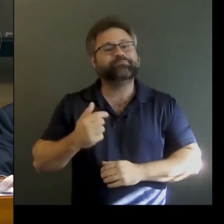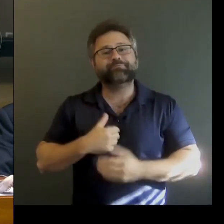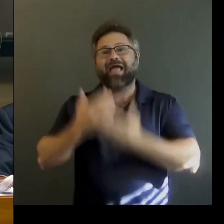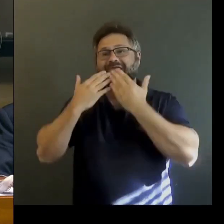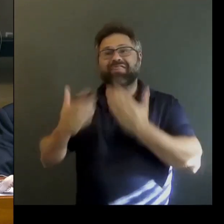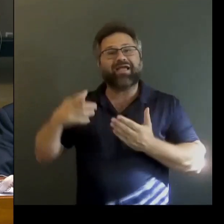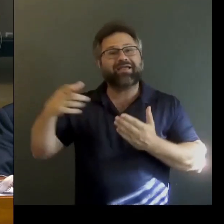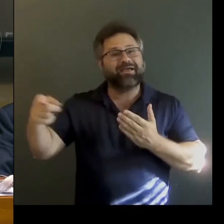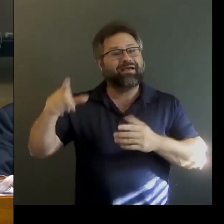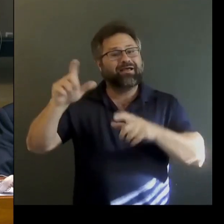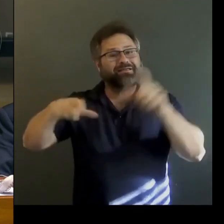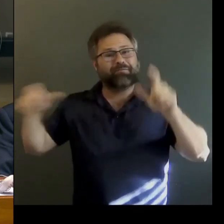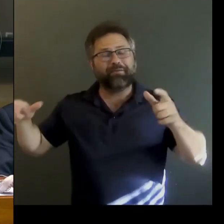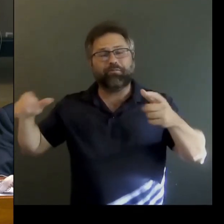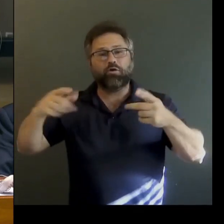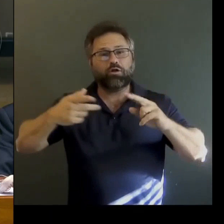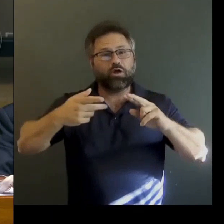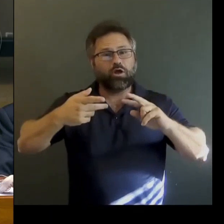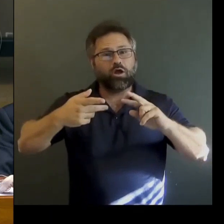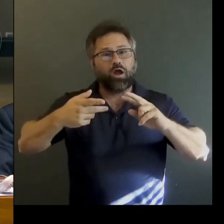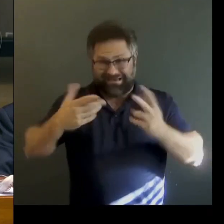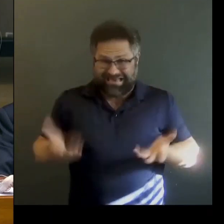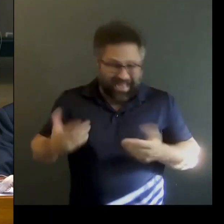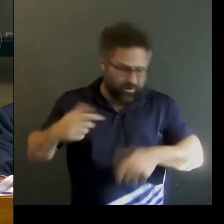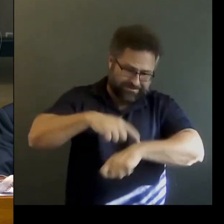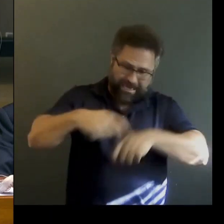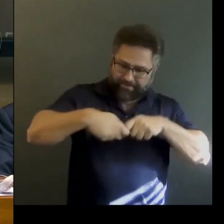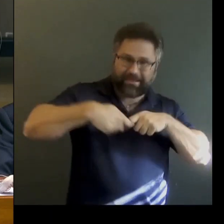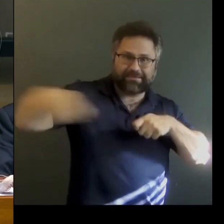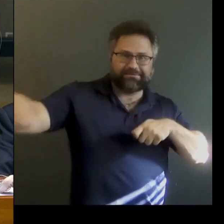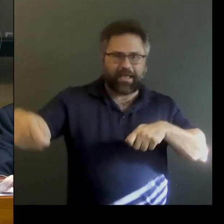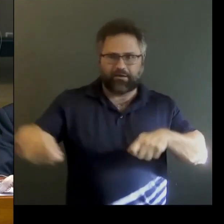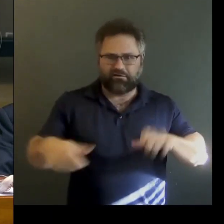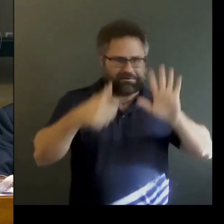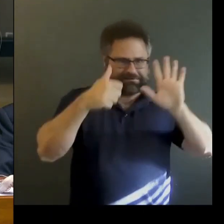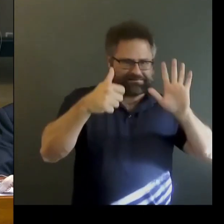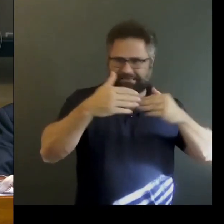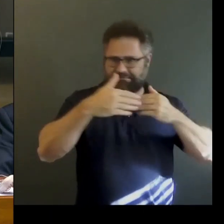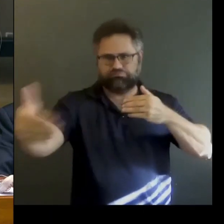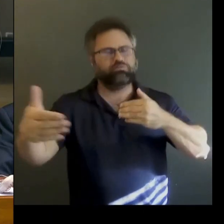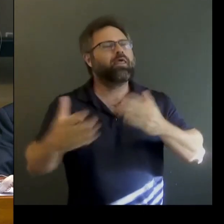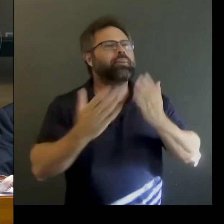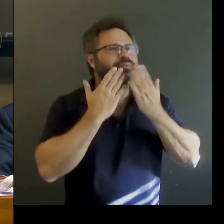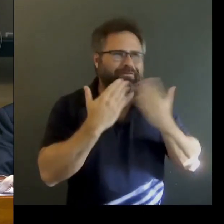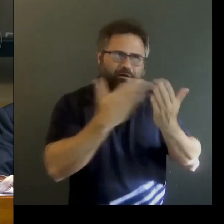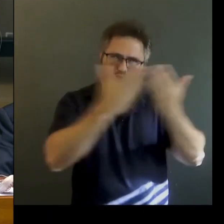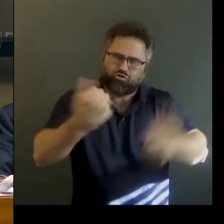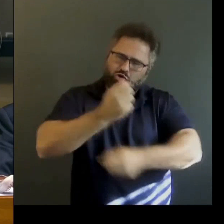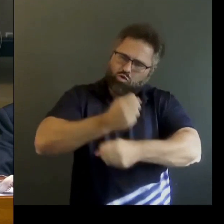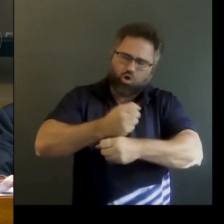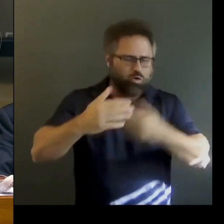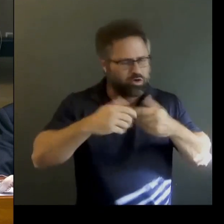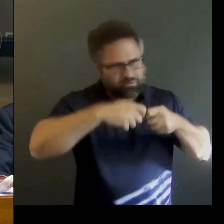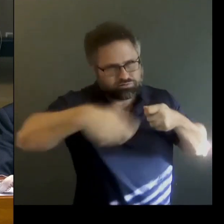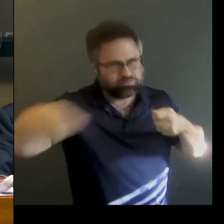to go out of the way and extend their services beyond the allocated time limit. Thank you for all your work. I would also like to remind